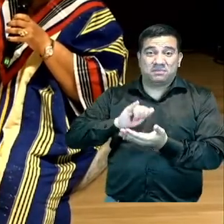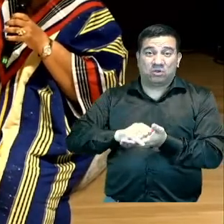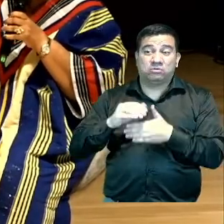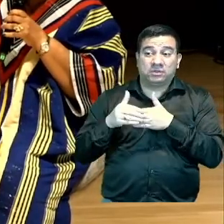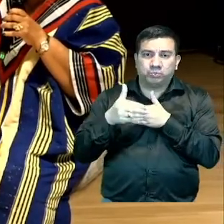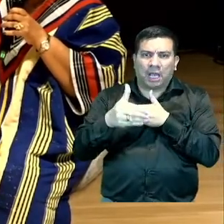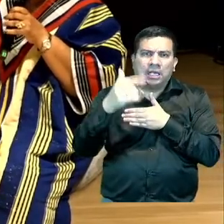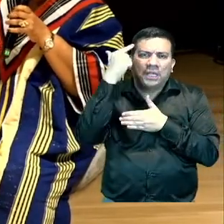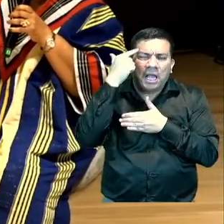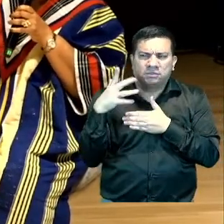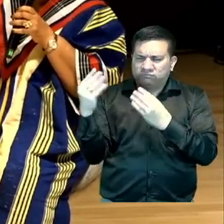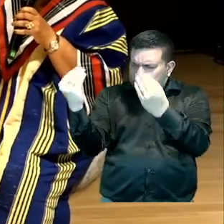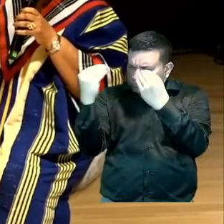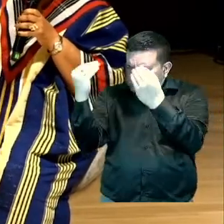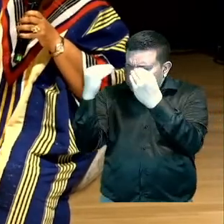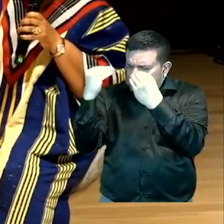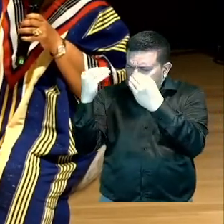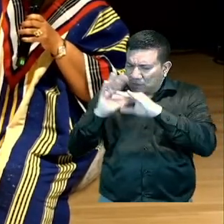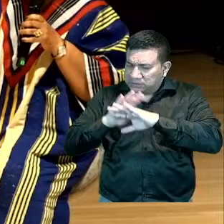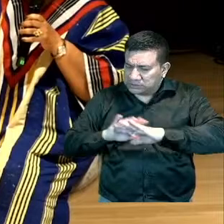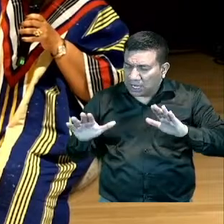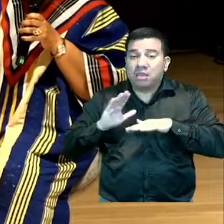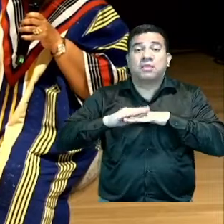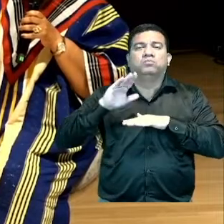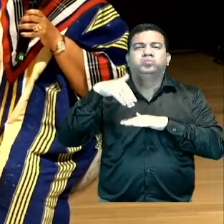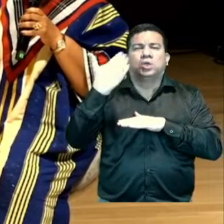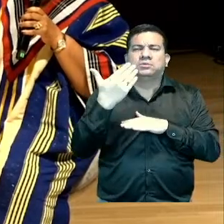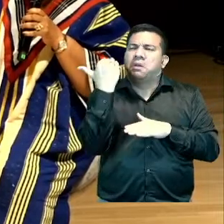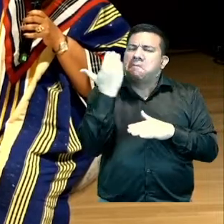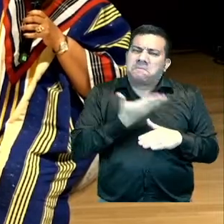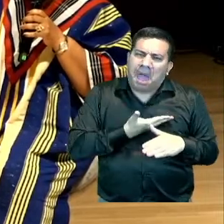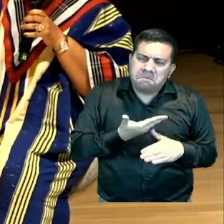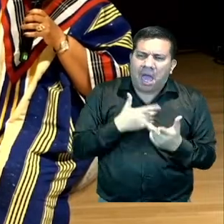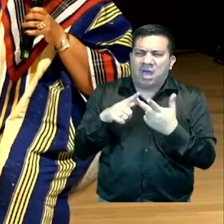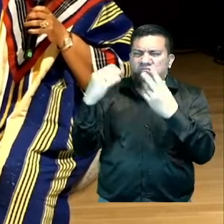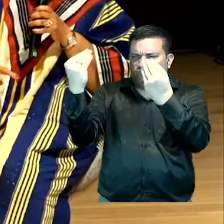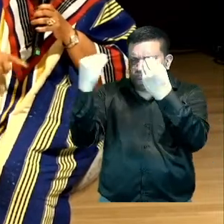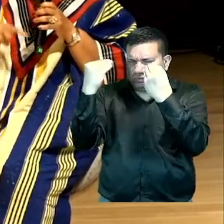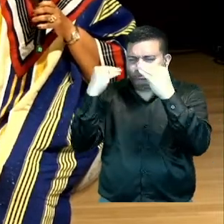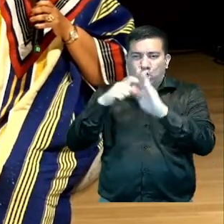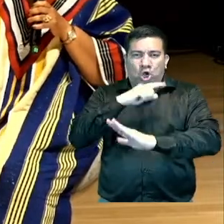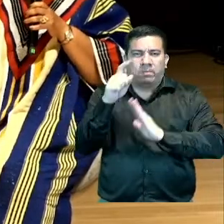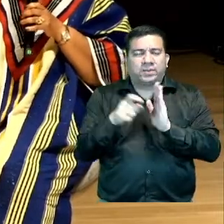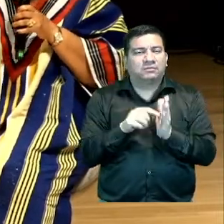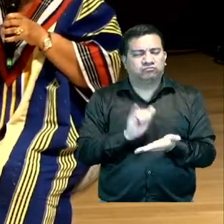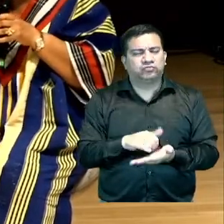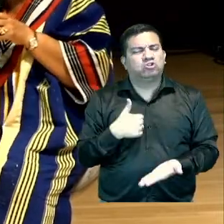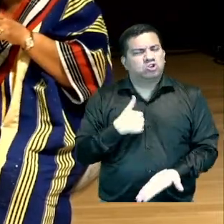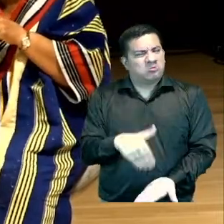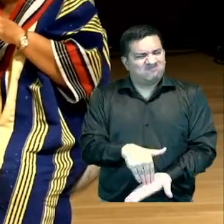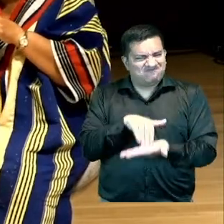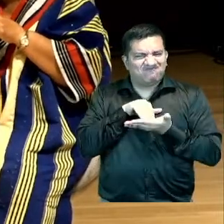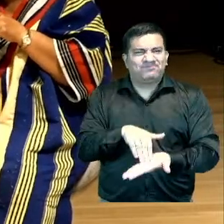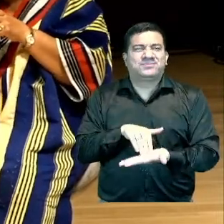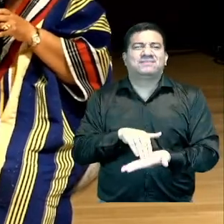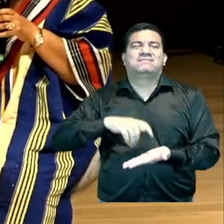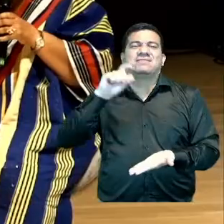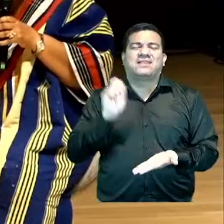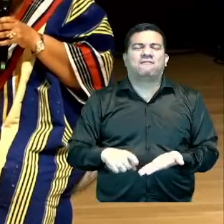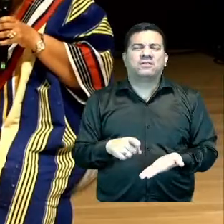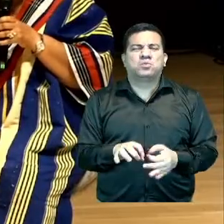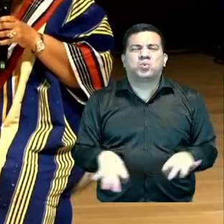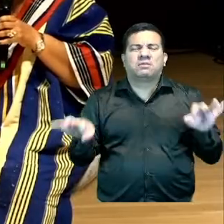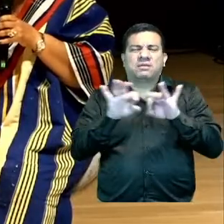mother, and to every woman in my community, my duty now is to pass on that power to